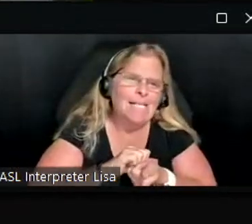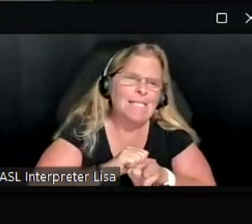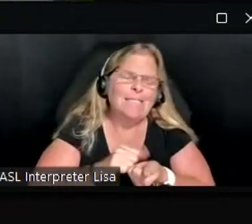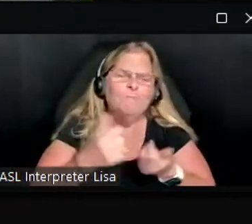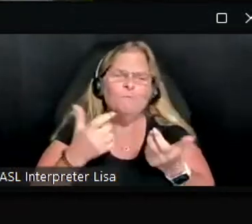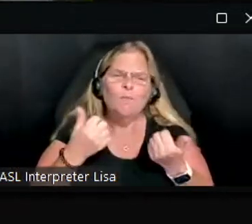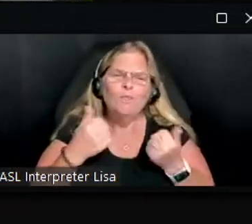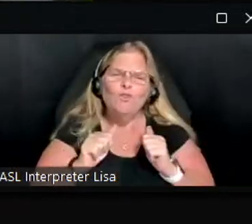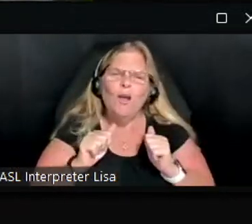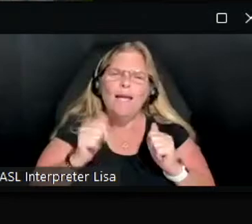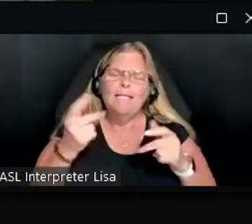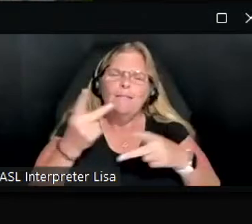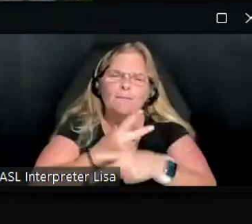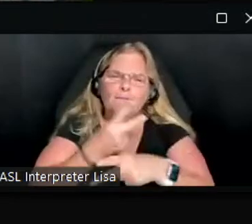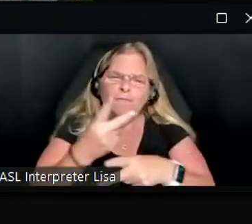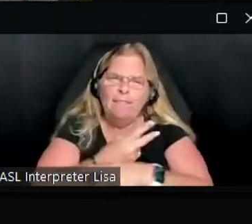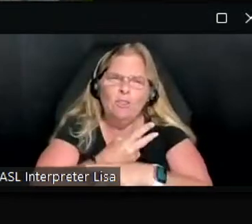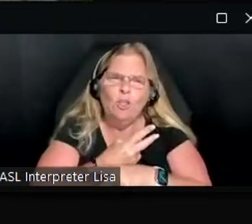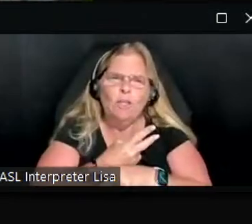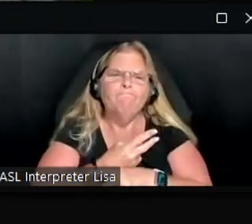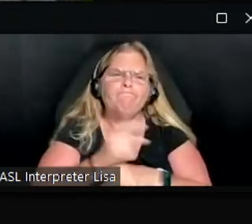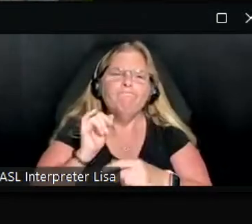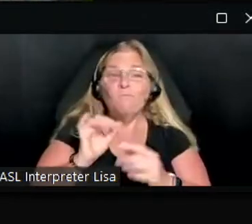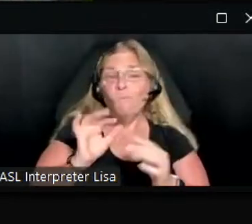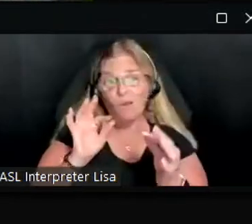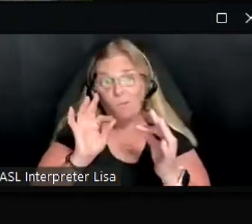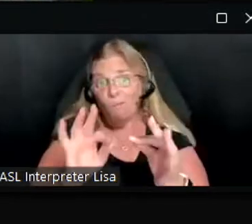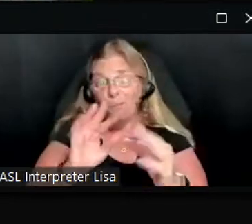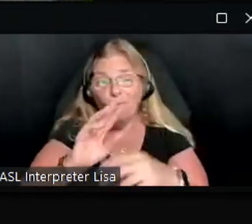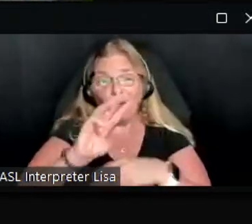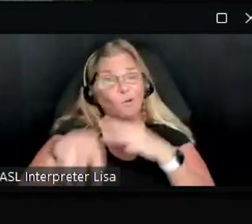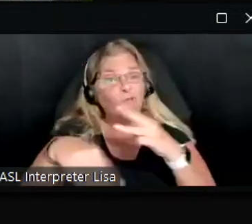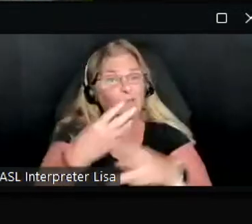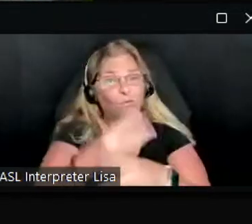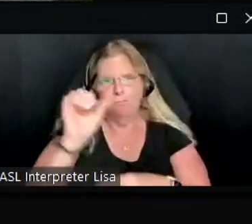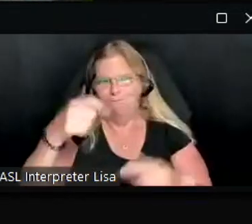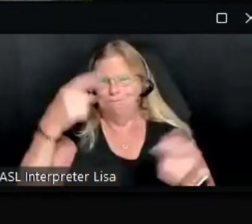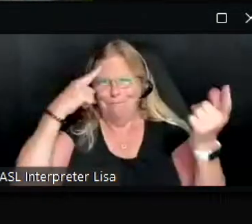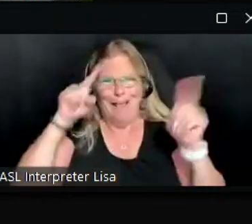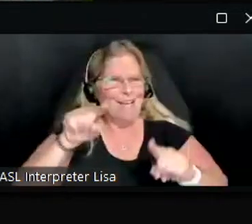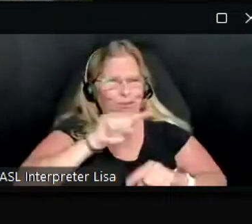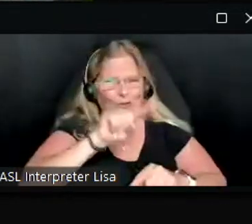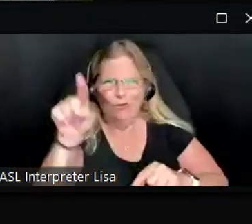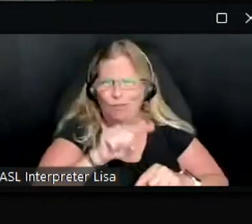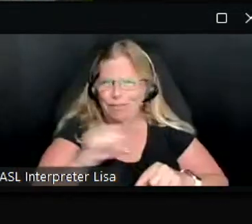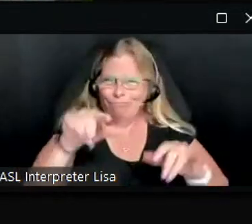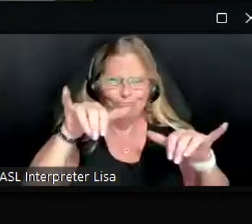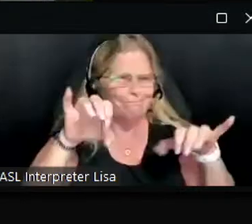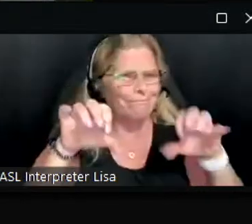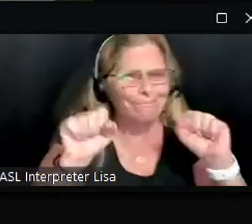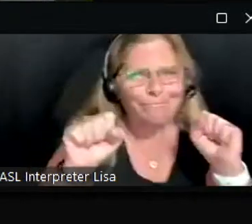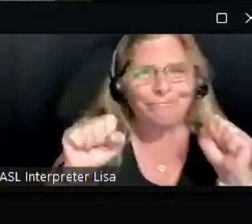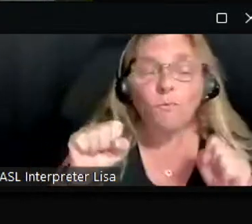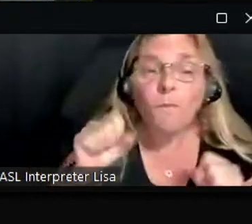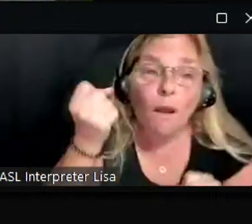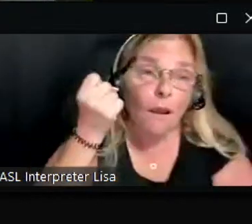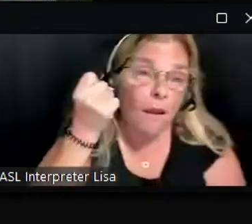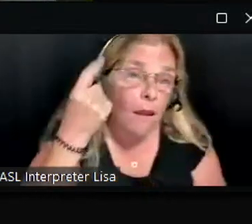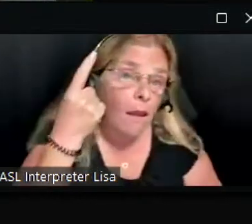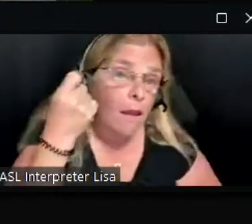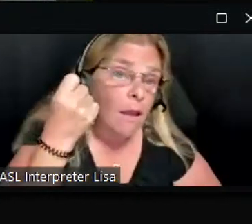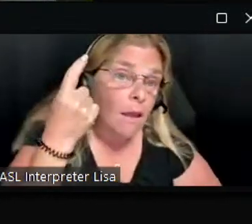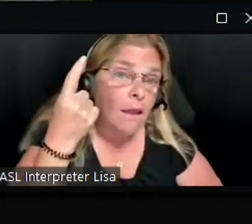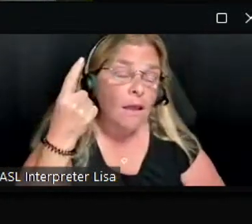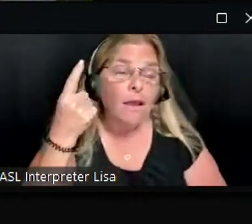tackle it, because I definitely, in the perfect world, agree with all of these things. But, you know, I fear